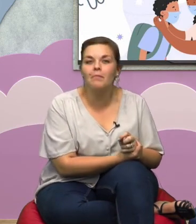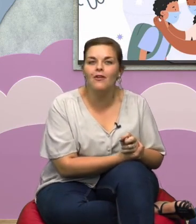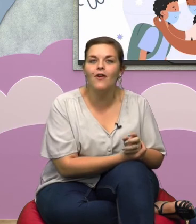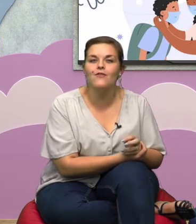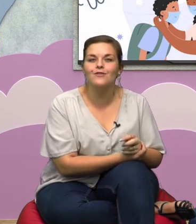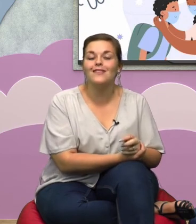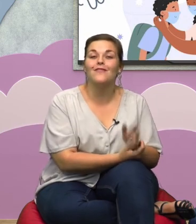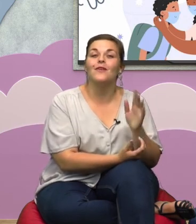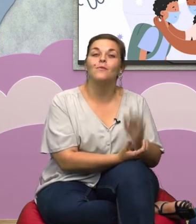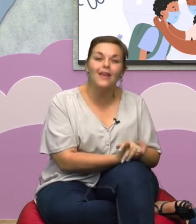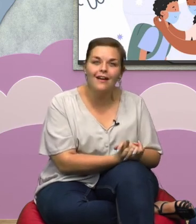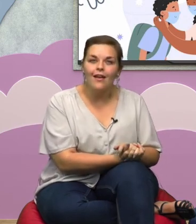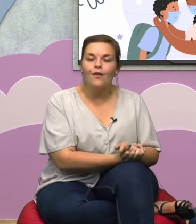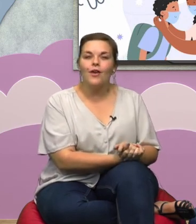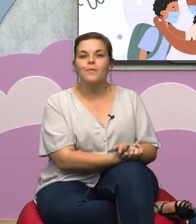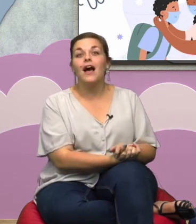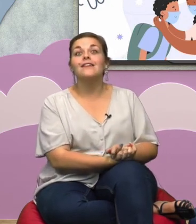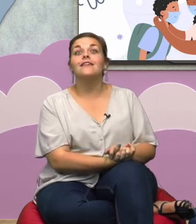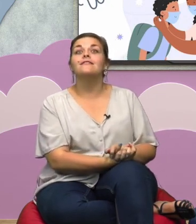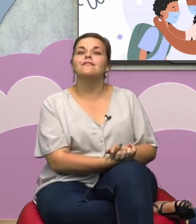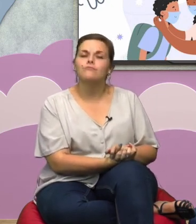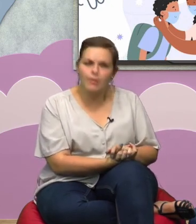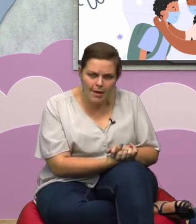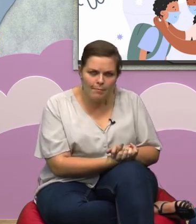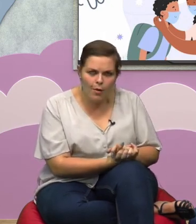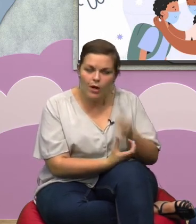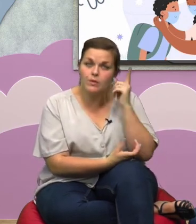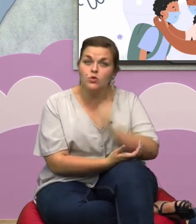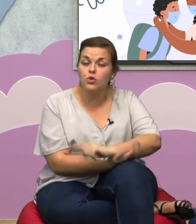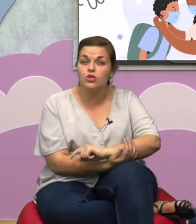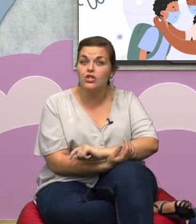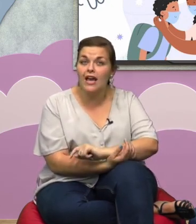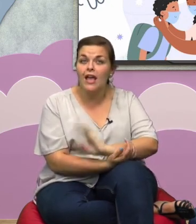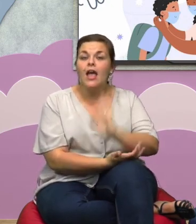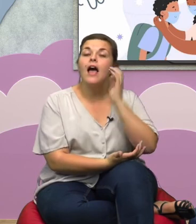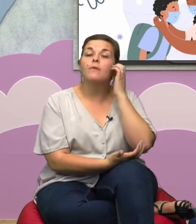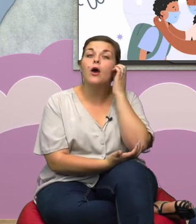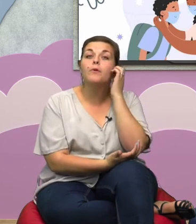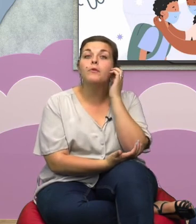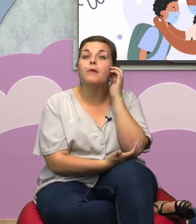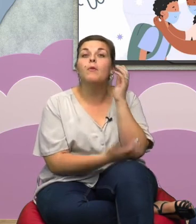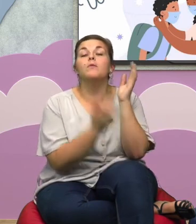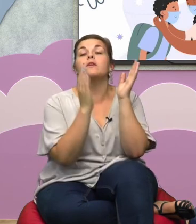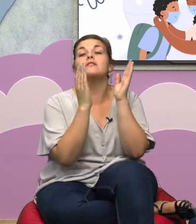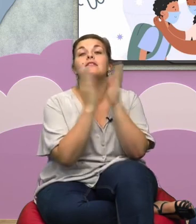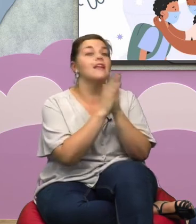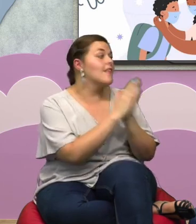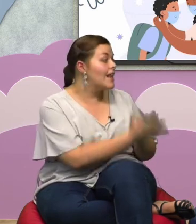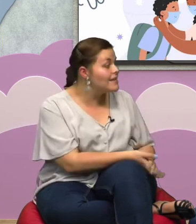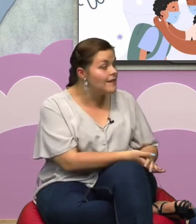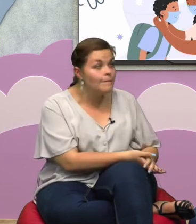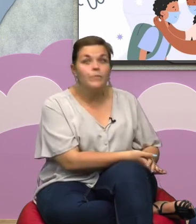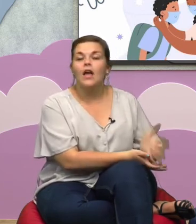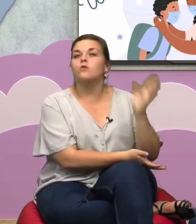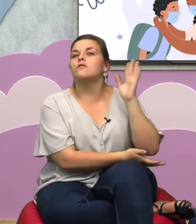being part of our road safety week we hope you guys remember what we taught you today and we hope you remember what we said in the